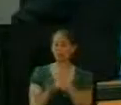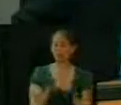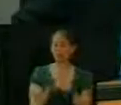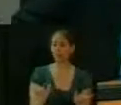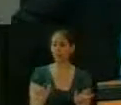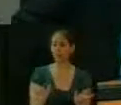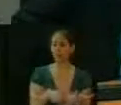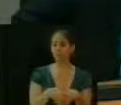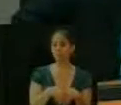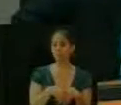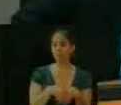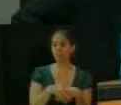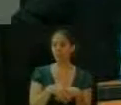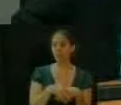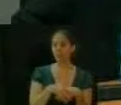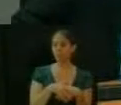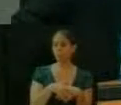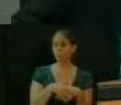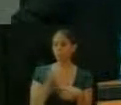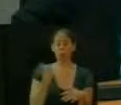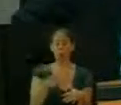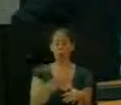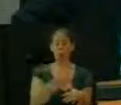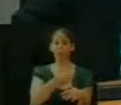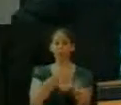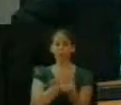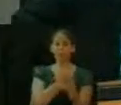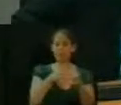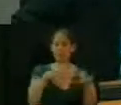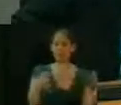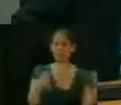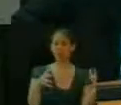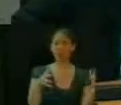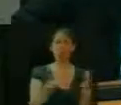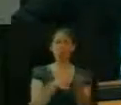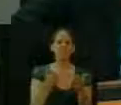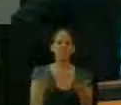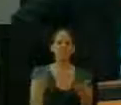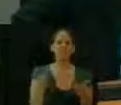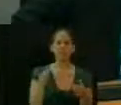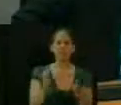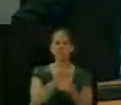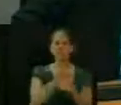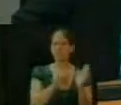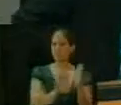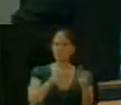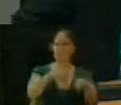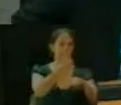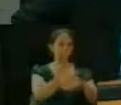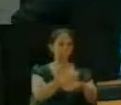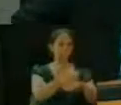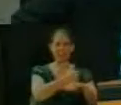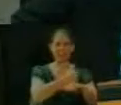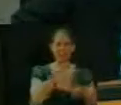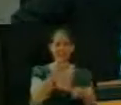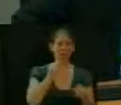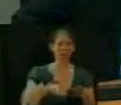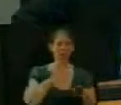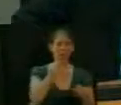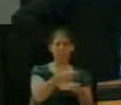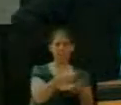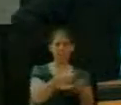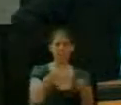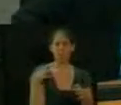a charge to do something? Because we're going to be expanding something that the state didn't really set up to give them authority to do. Even though we can give them the